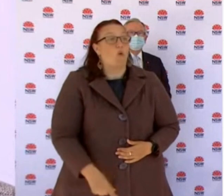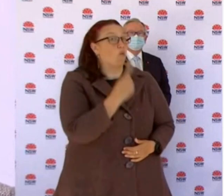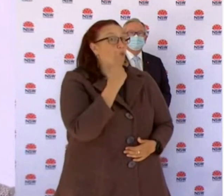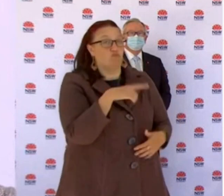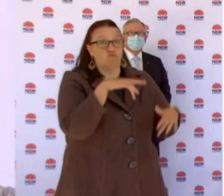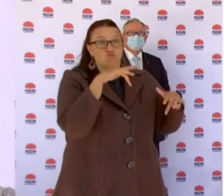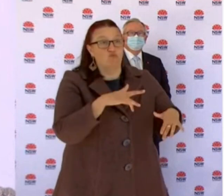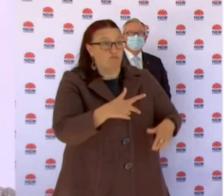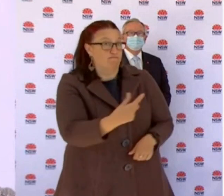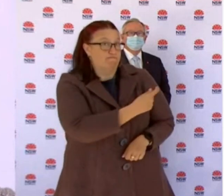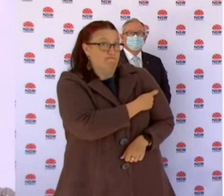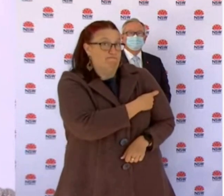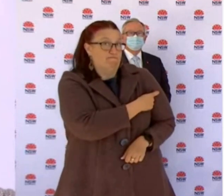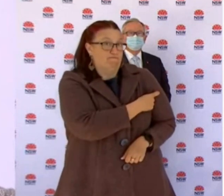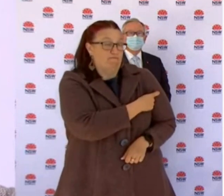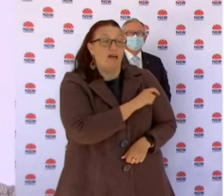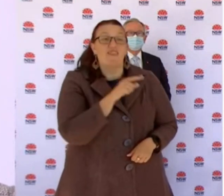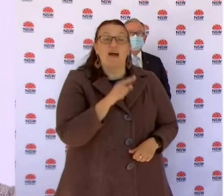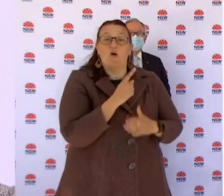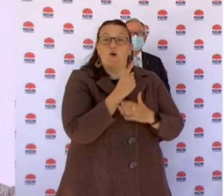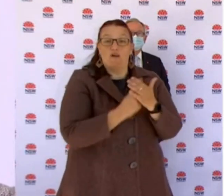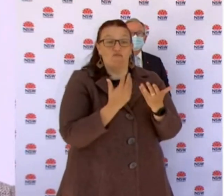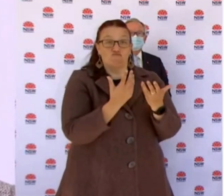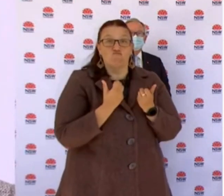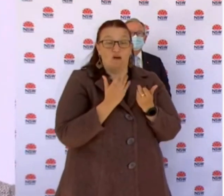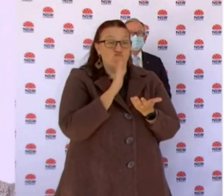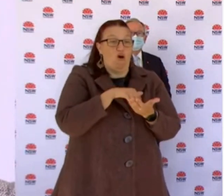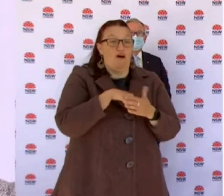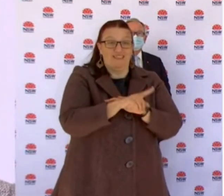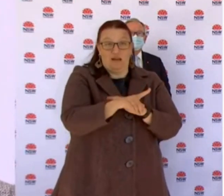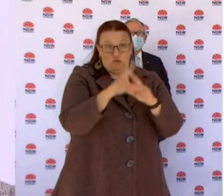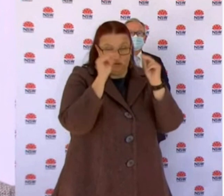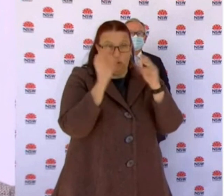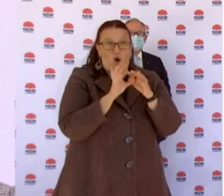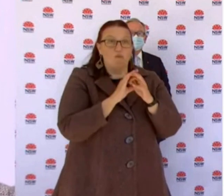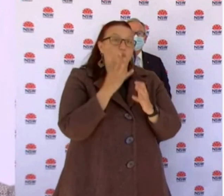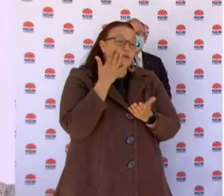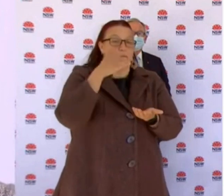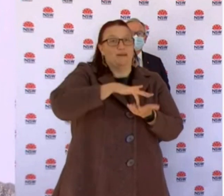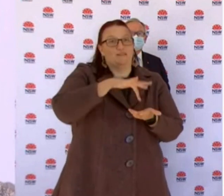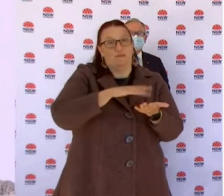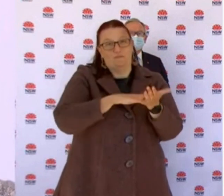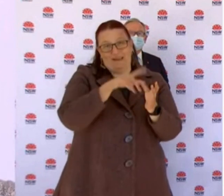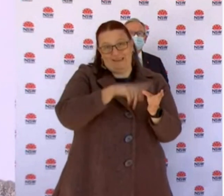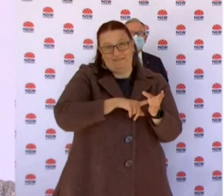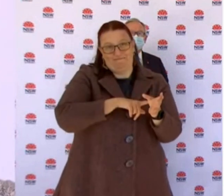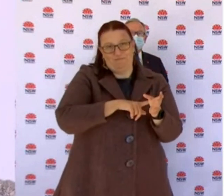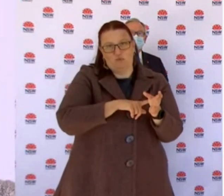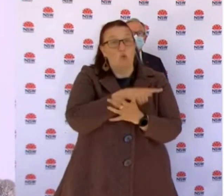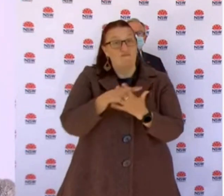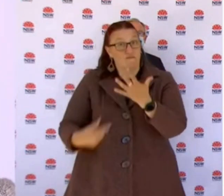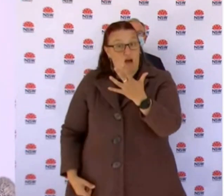been vaccinated was entered Summit Care in mid-May. The 3 previously reported cases were fully